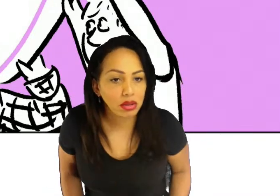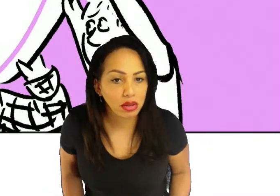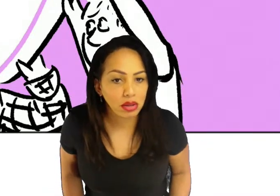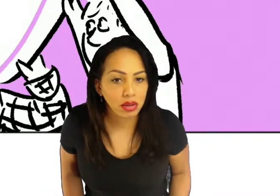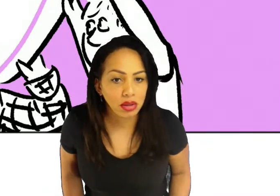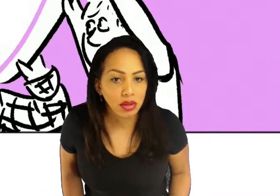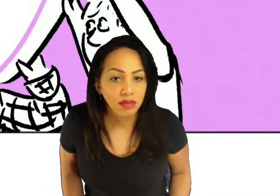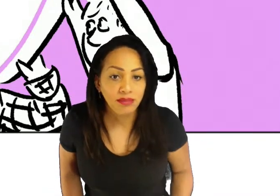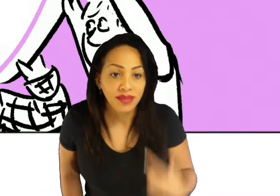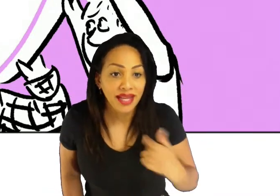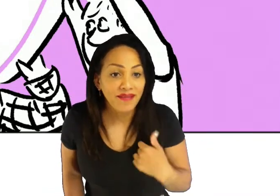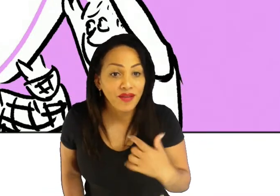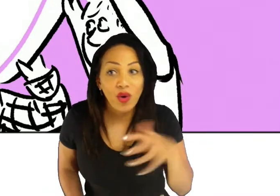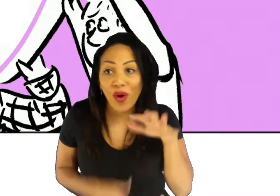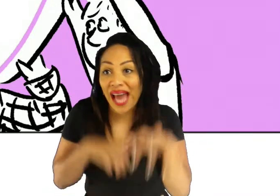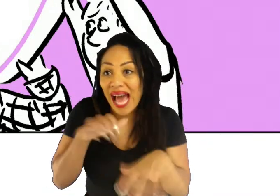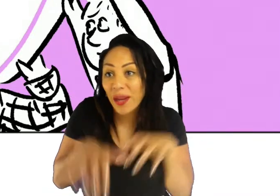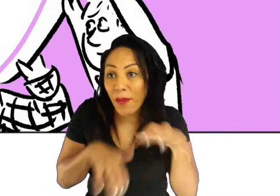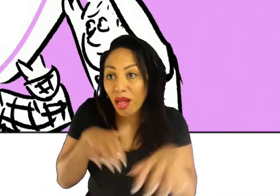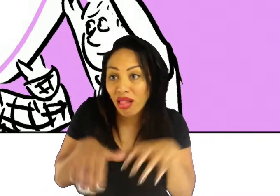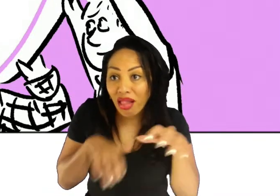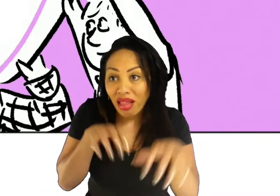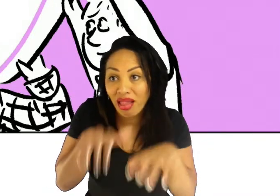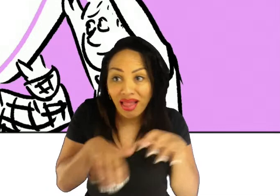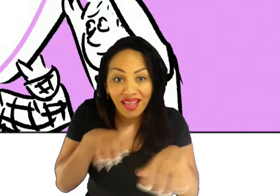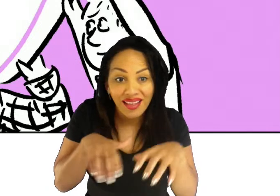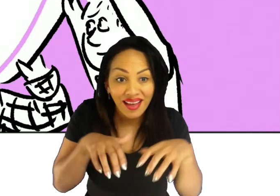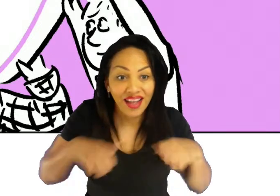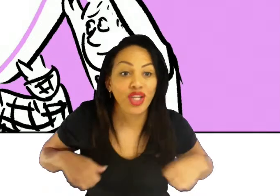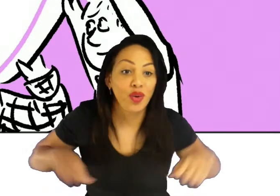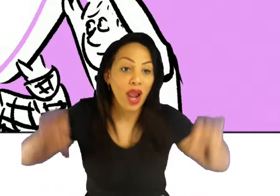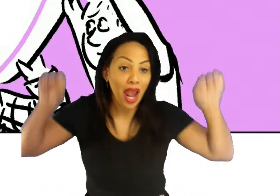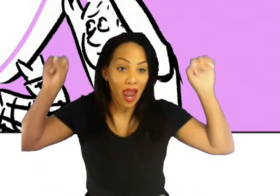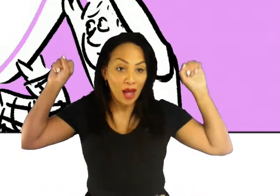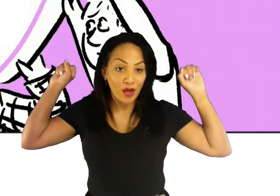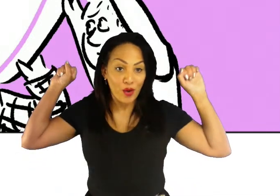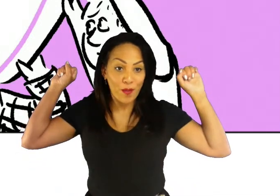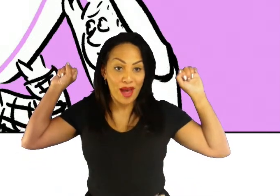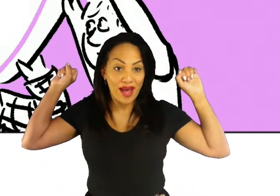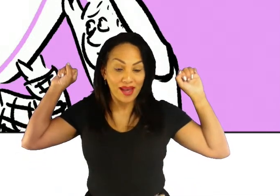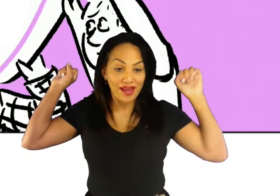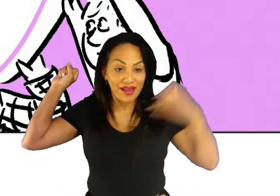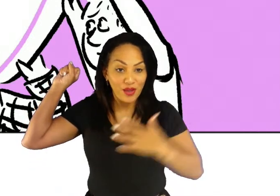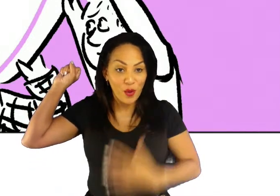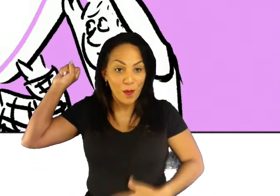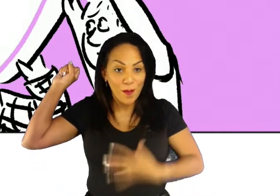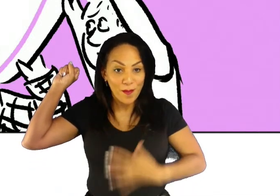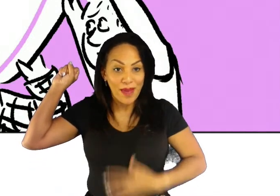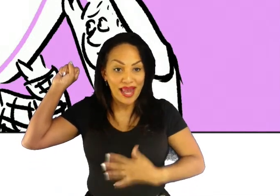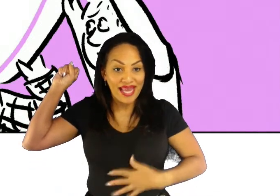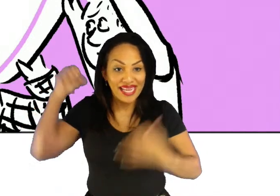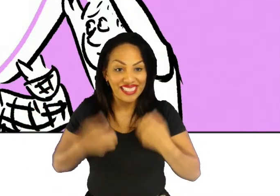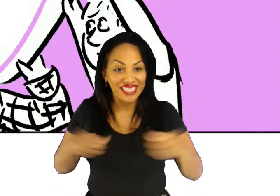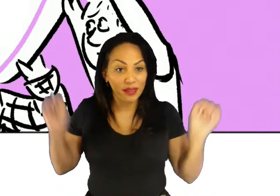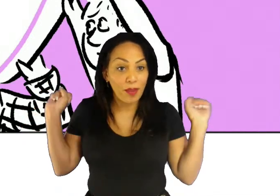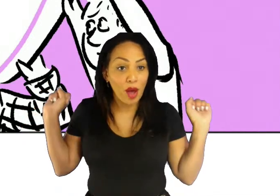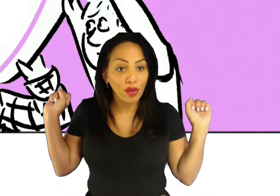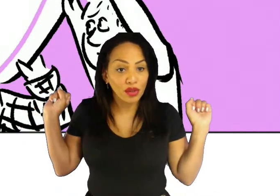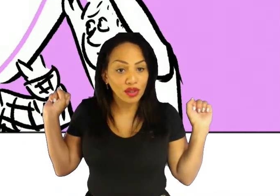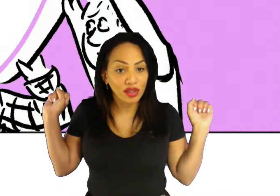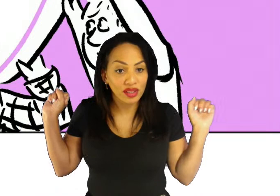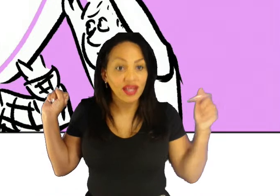underbelly, you are giving trust and you are hoping to earn trust. So why do we